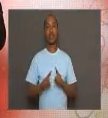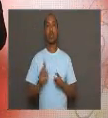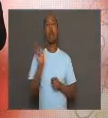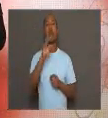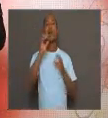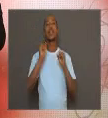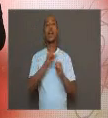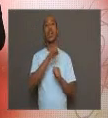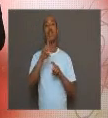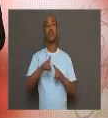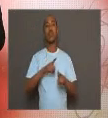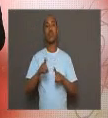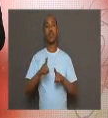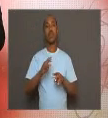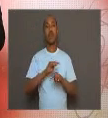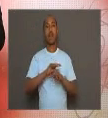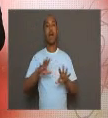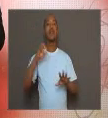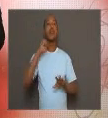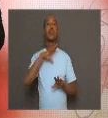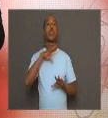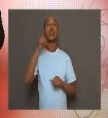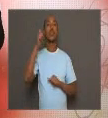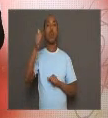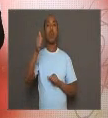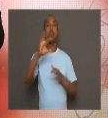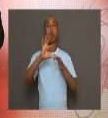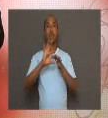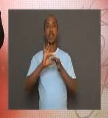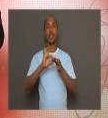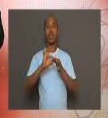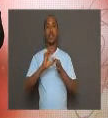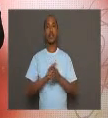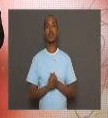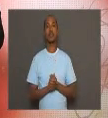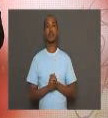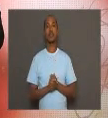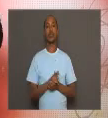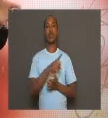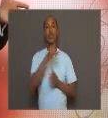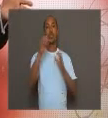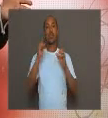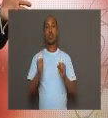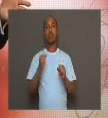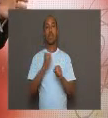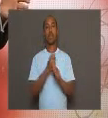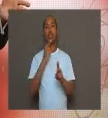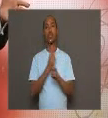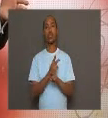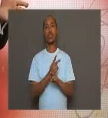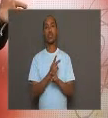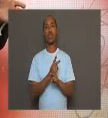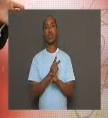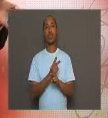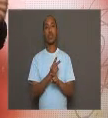But what can you do to prevent land pollution in your own community? You can make sure to